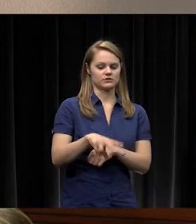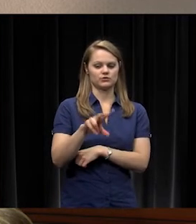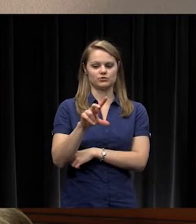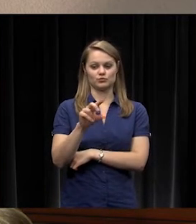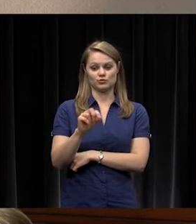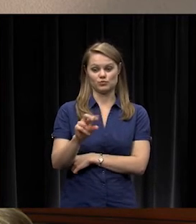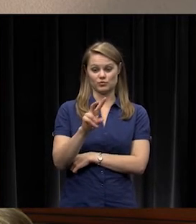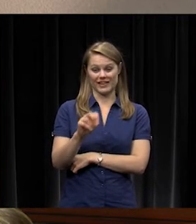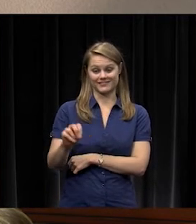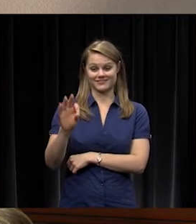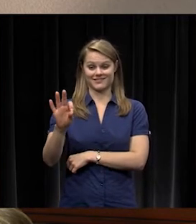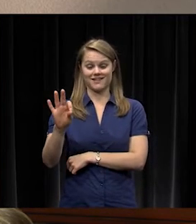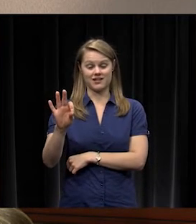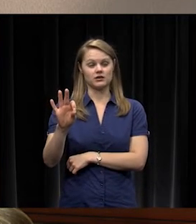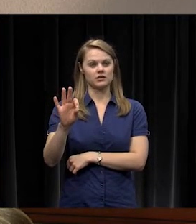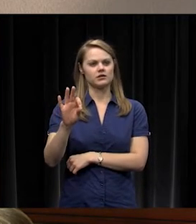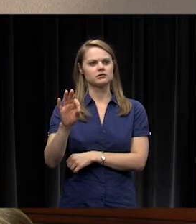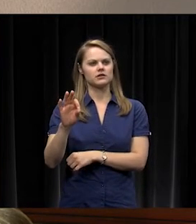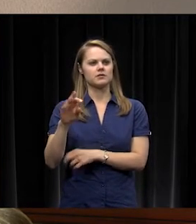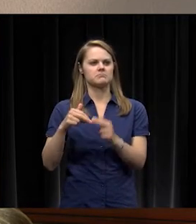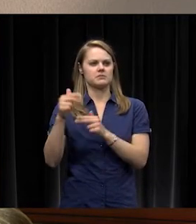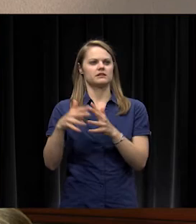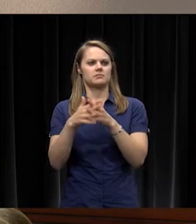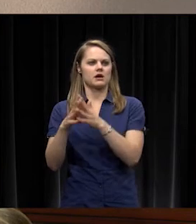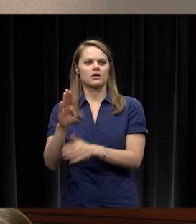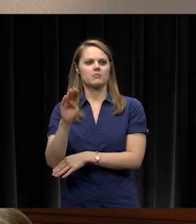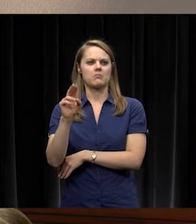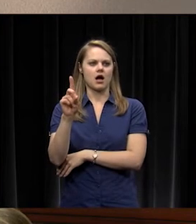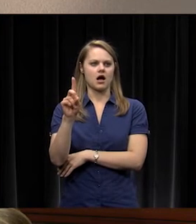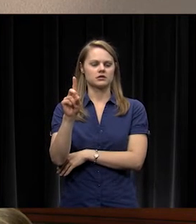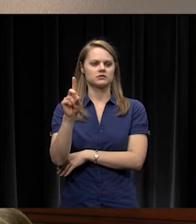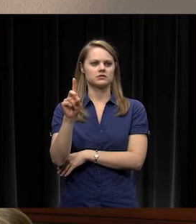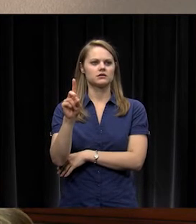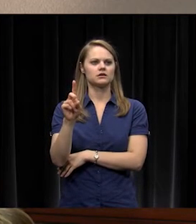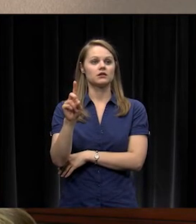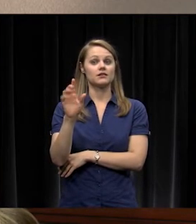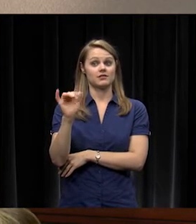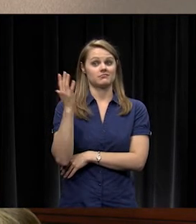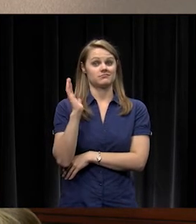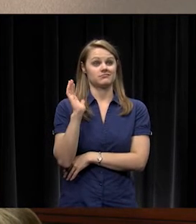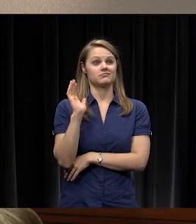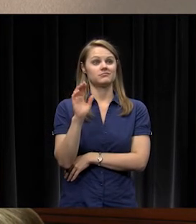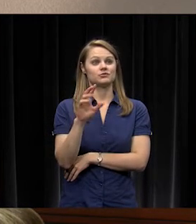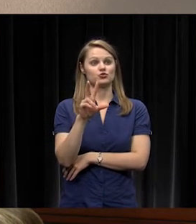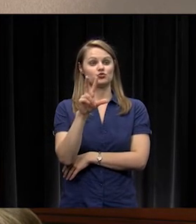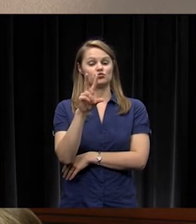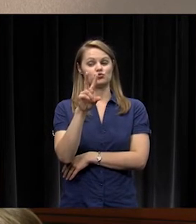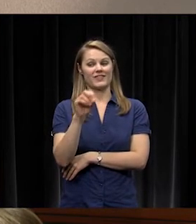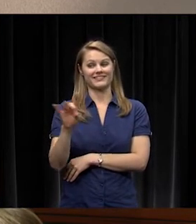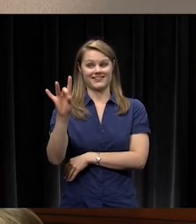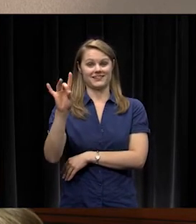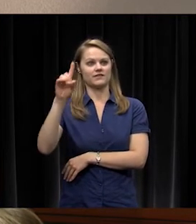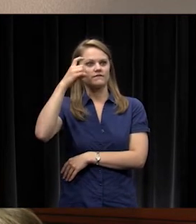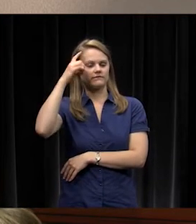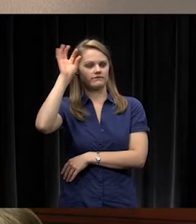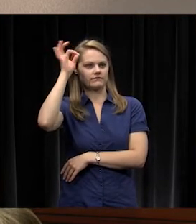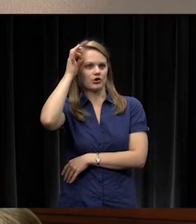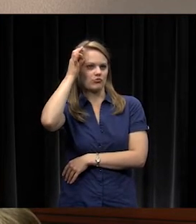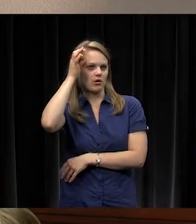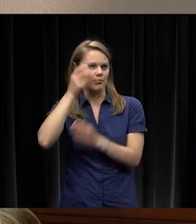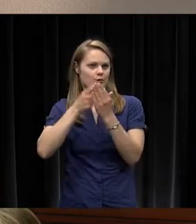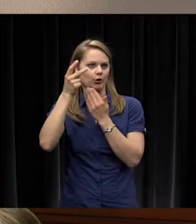a refinancing of a Build America bond issue, which, if you recall, Build America bond issue back in 2009 was a federal program that was a stimulus to